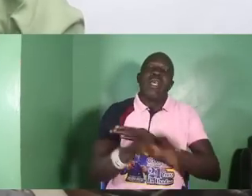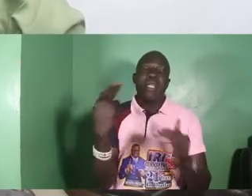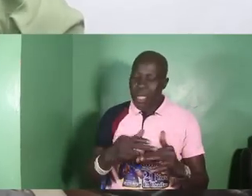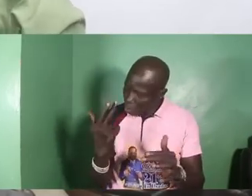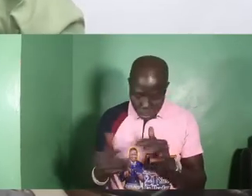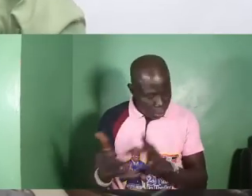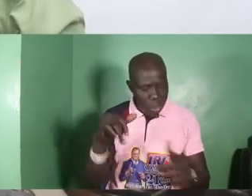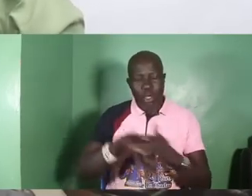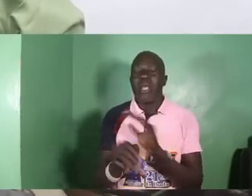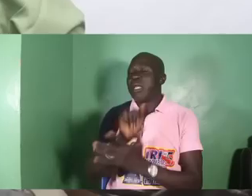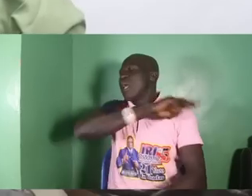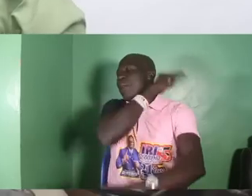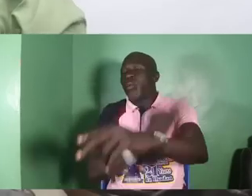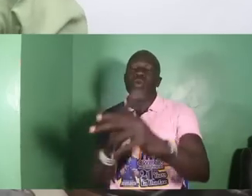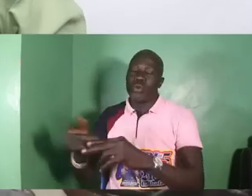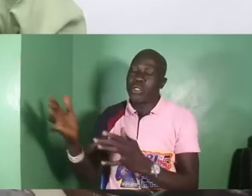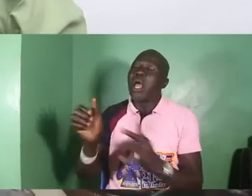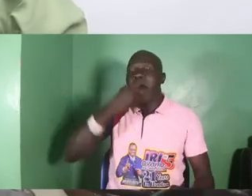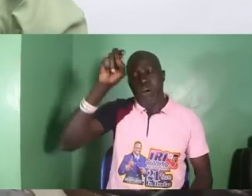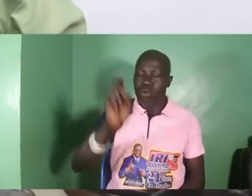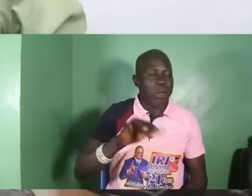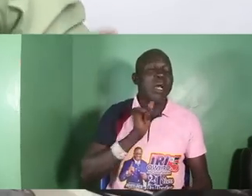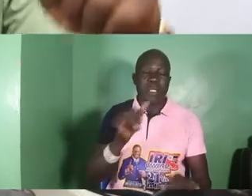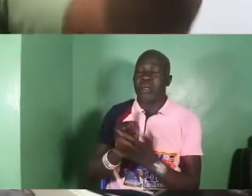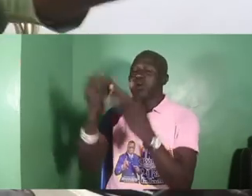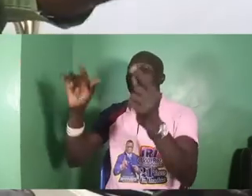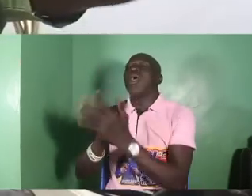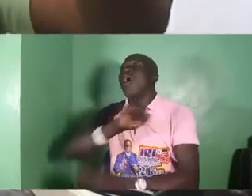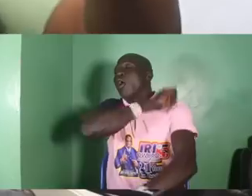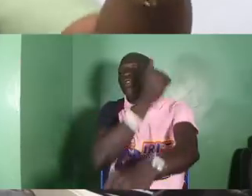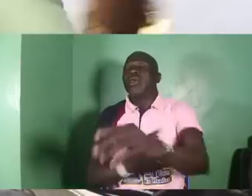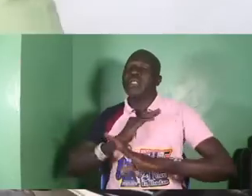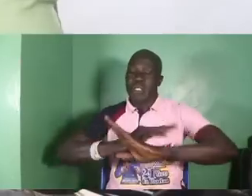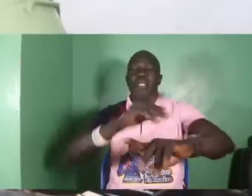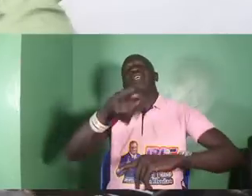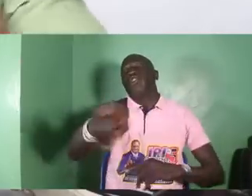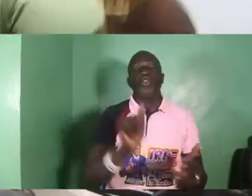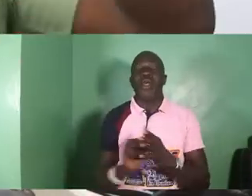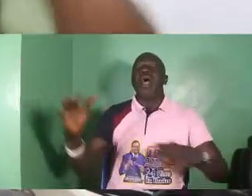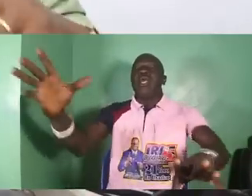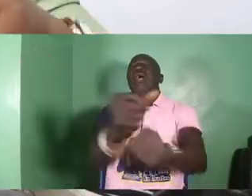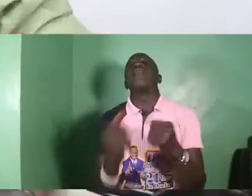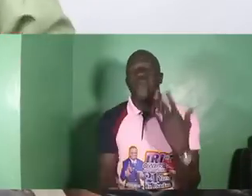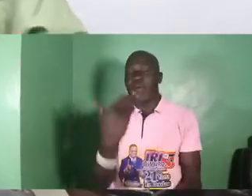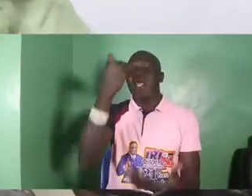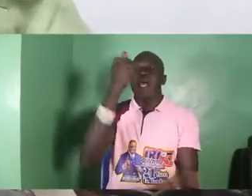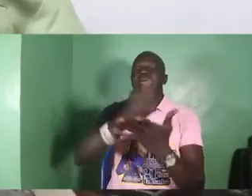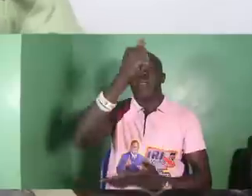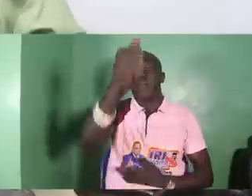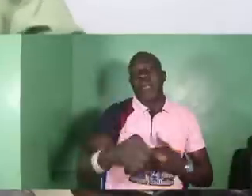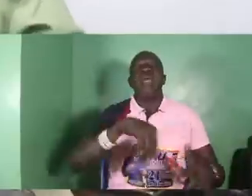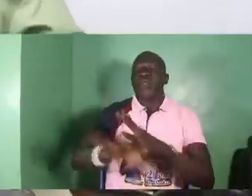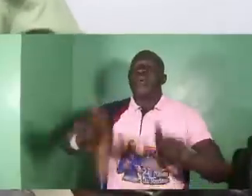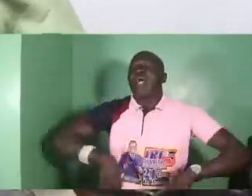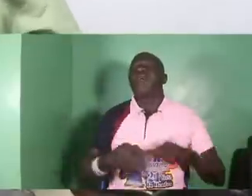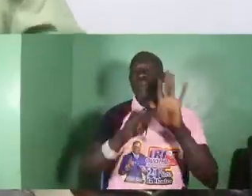kaboda endra metaya wo pala se mi o gba a se to da oduo a se ye ko gbina amen a